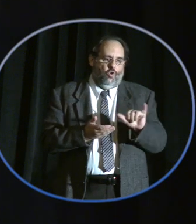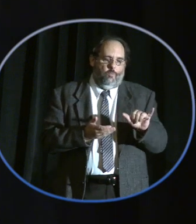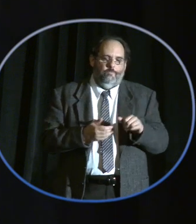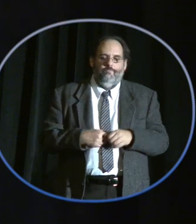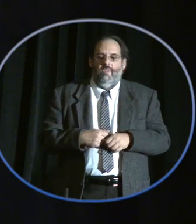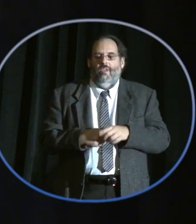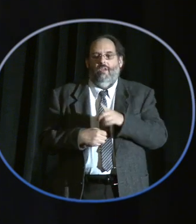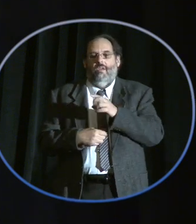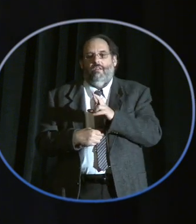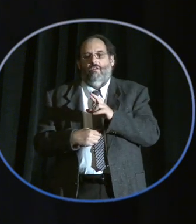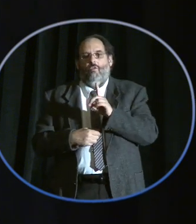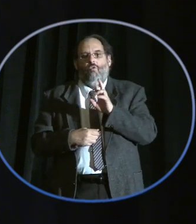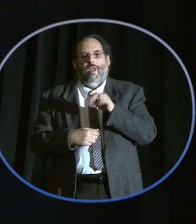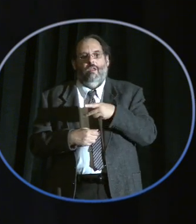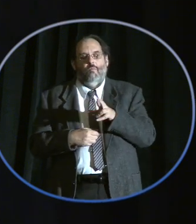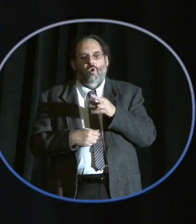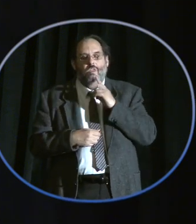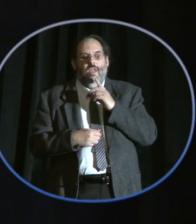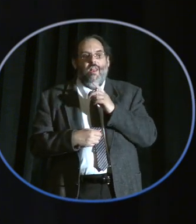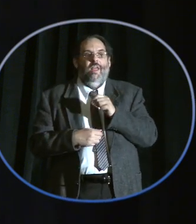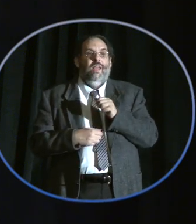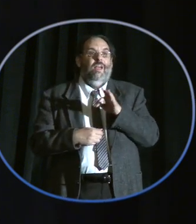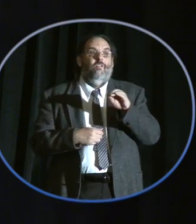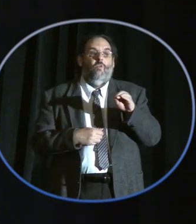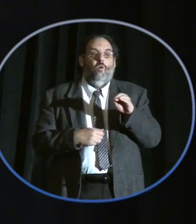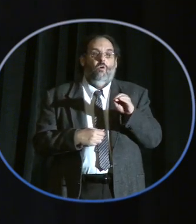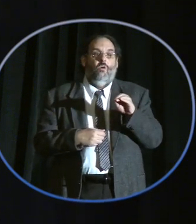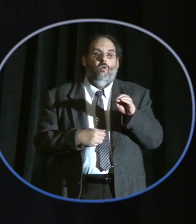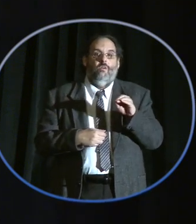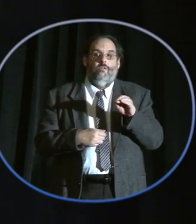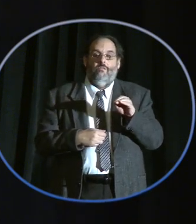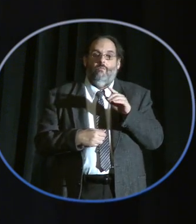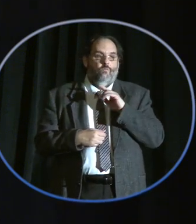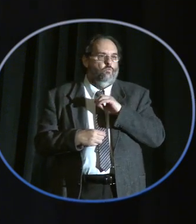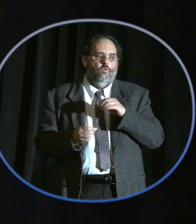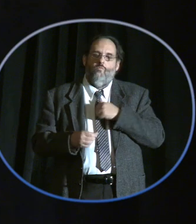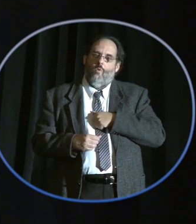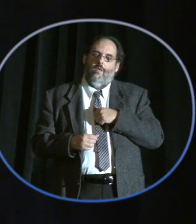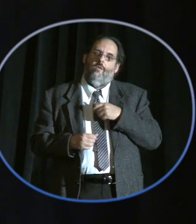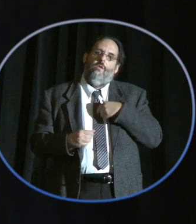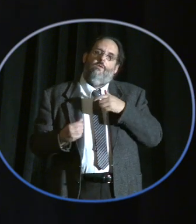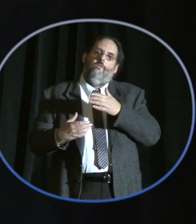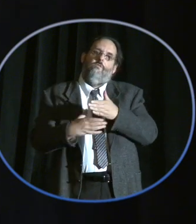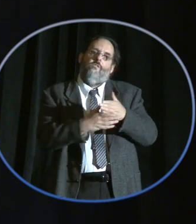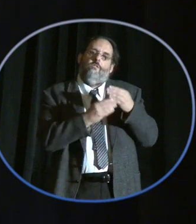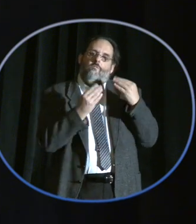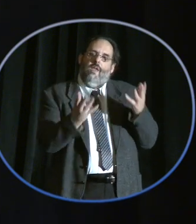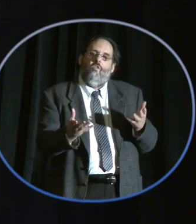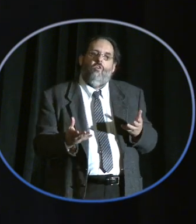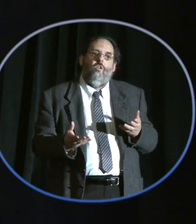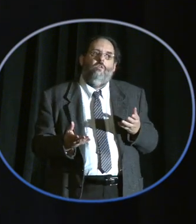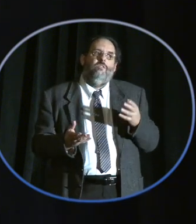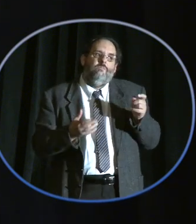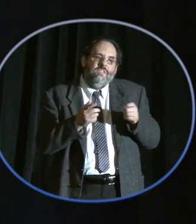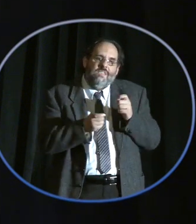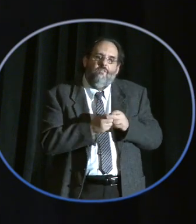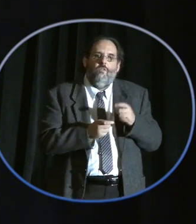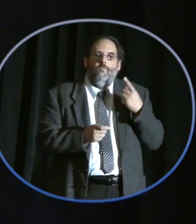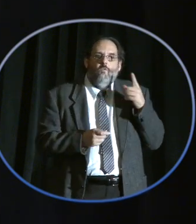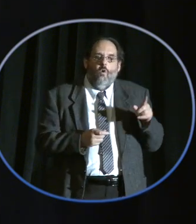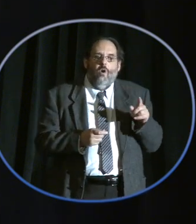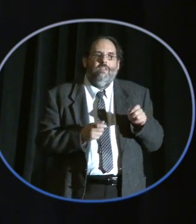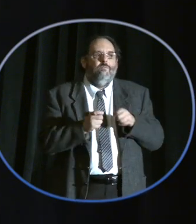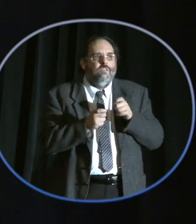Dr. Draper went on to say that the Afro has no regrets about being an information company for and by